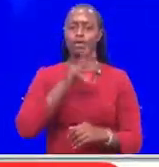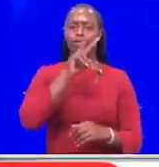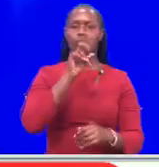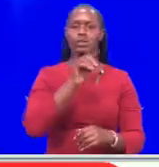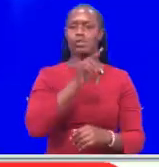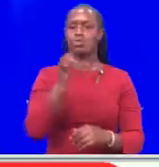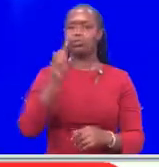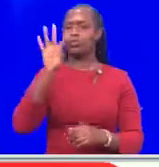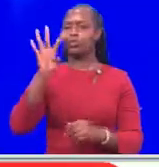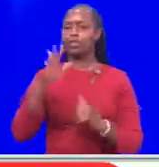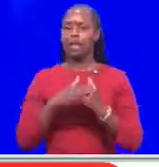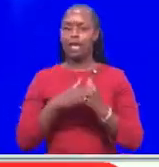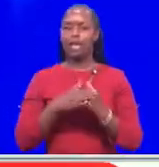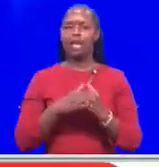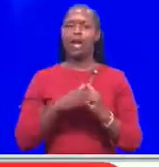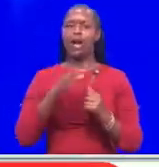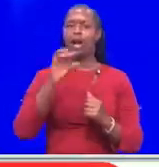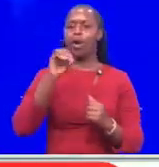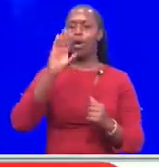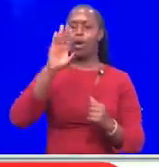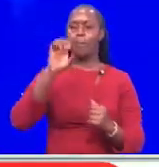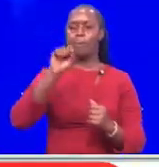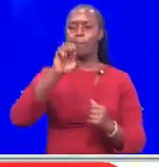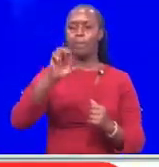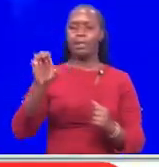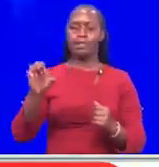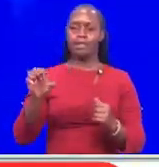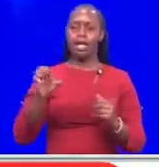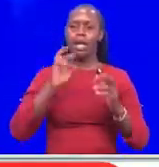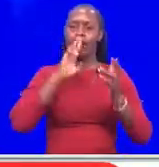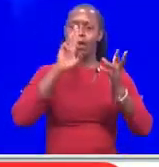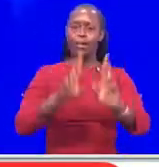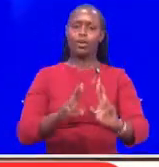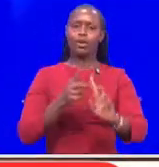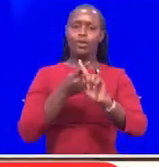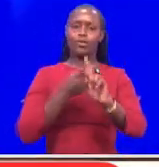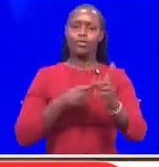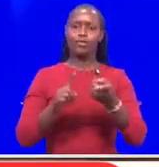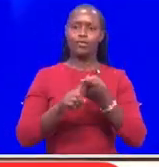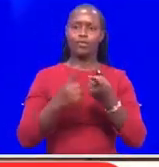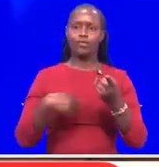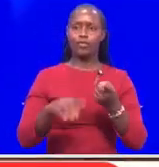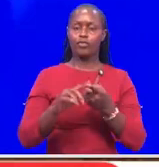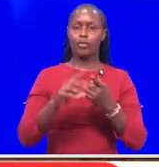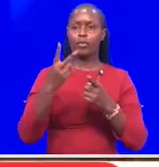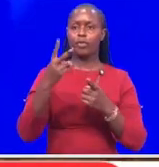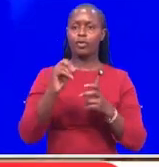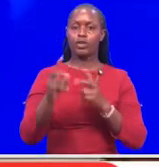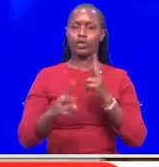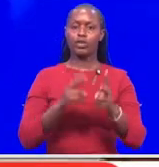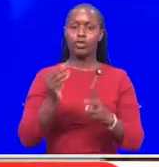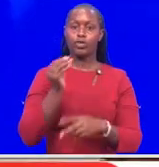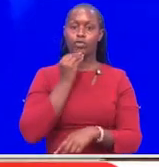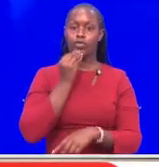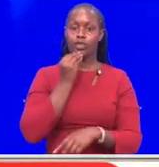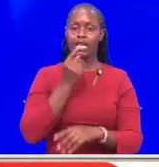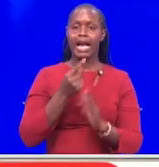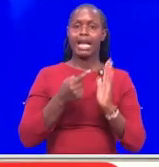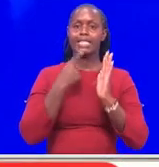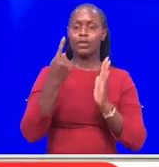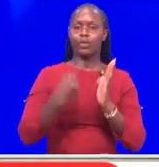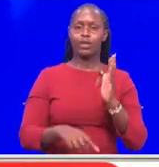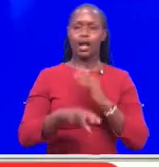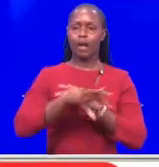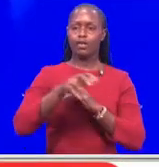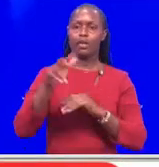are obese. A 2022 report by the Department of Nutrition and Dietetics in Kenya has revealed that the counties of